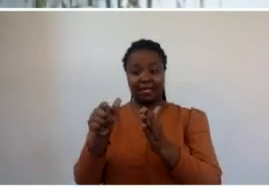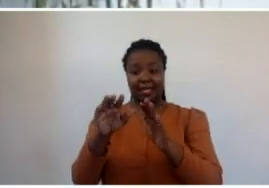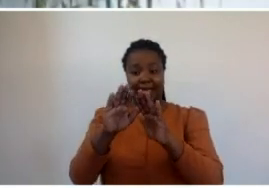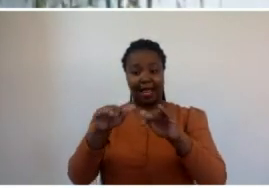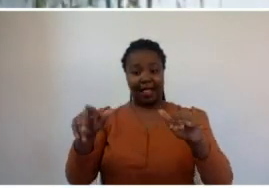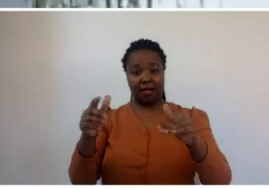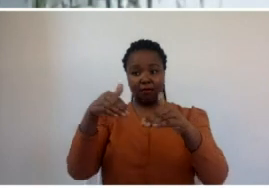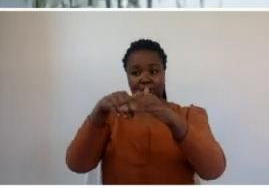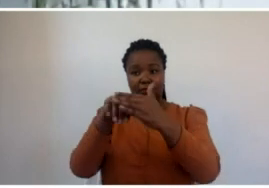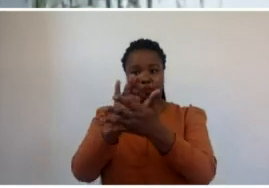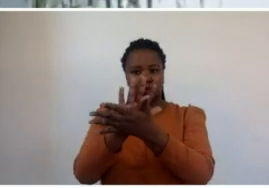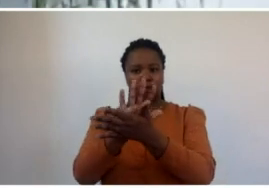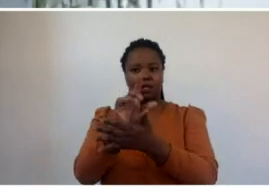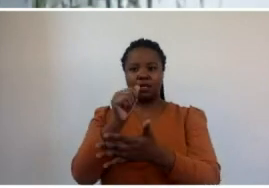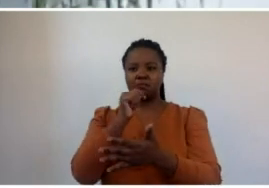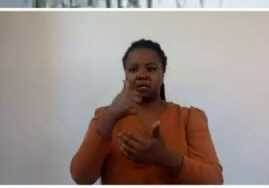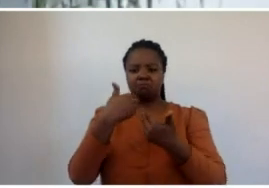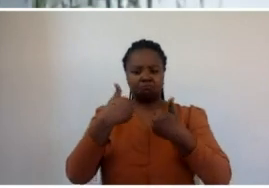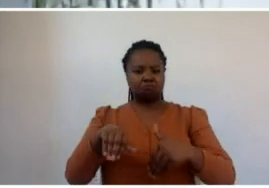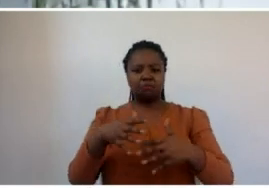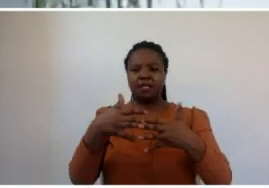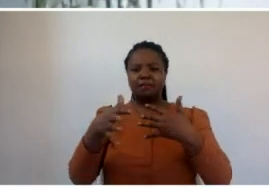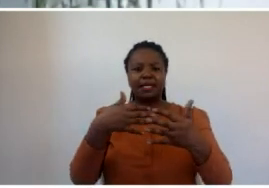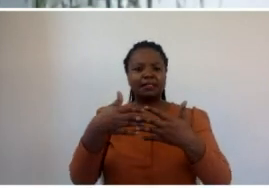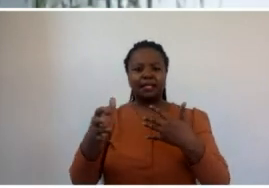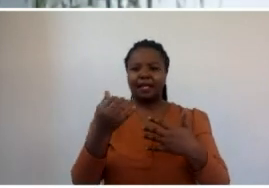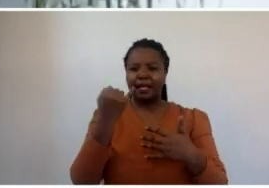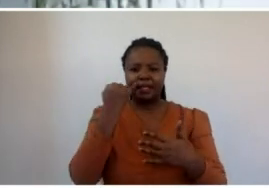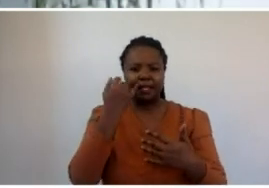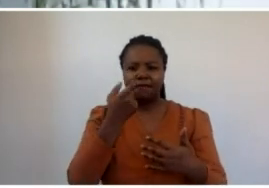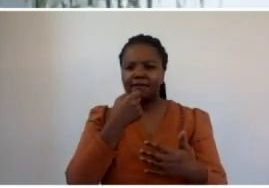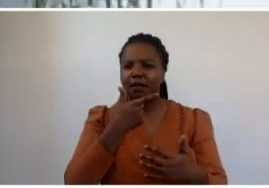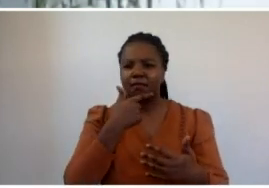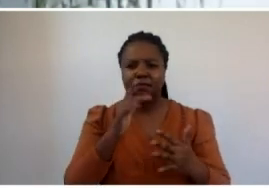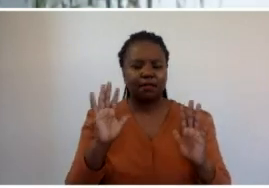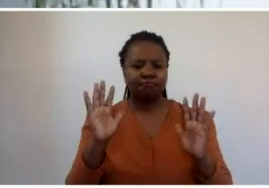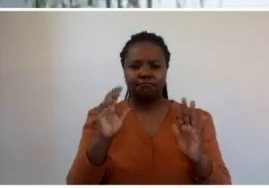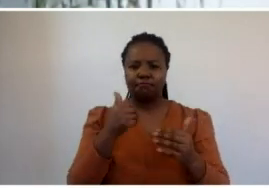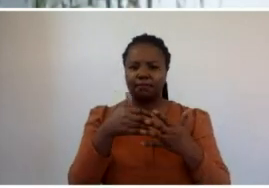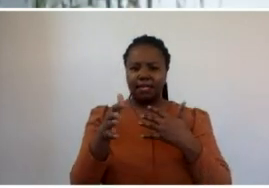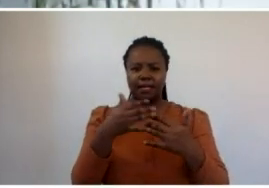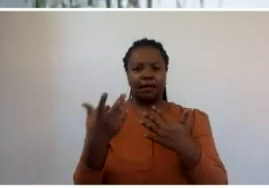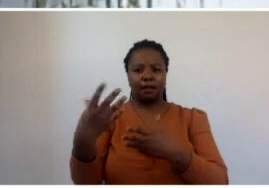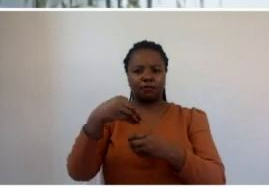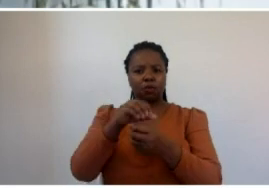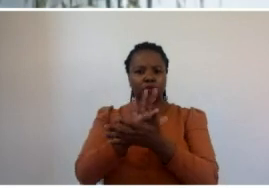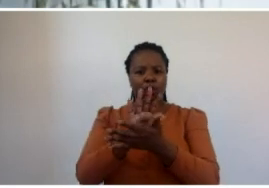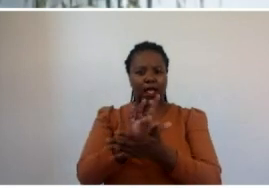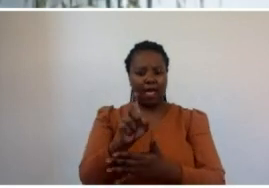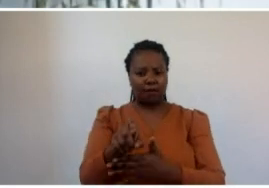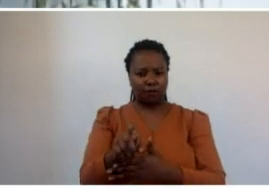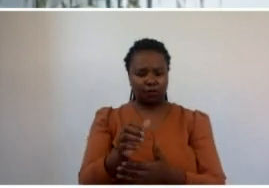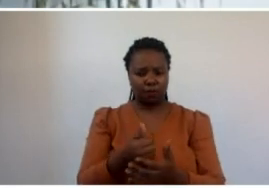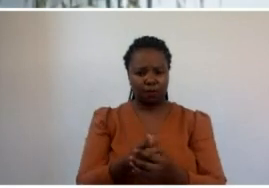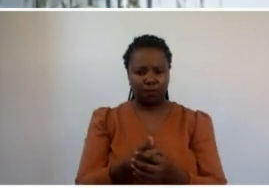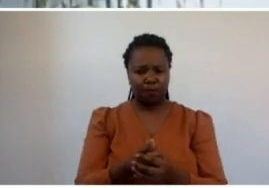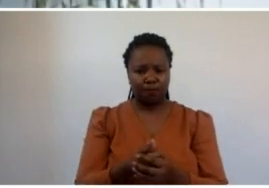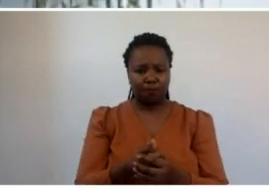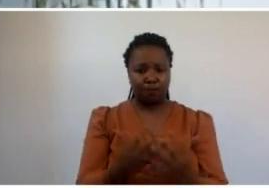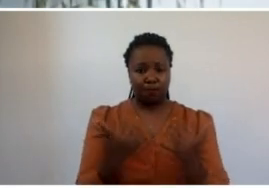sexual orientation, gender identity and expression, and sex characteristics. But we know that legislation alone is not